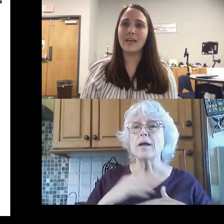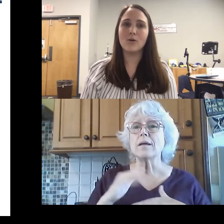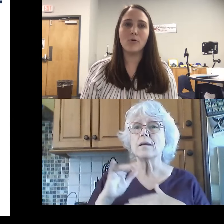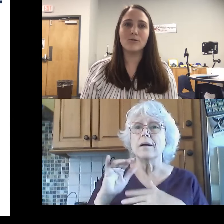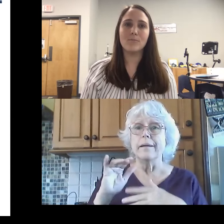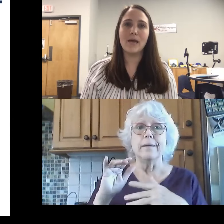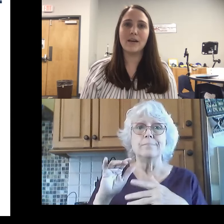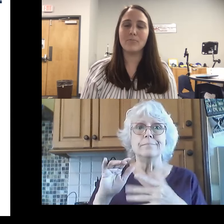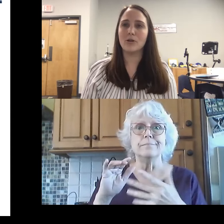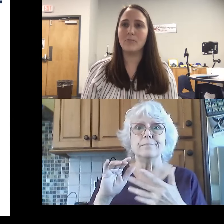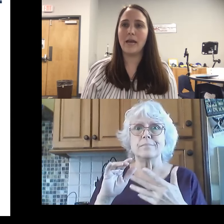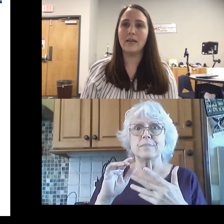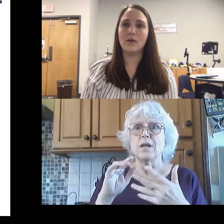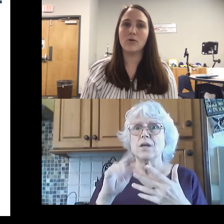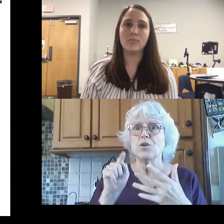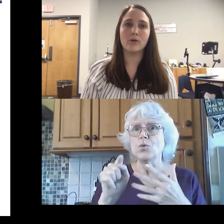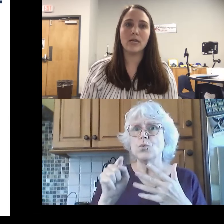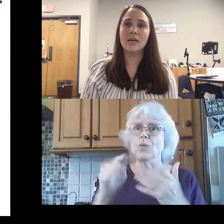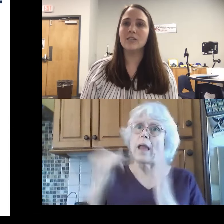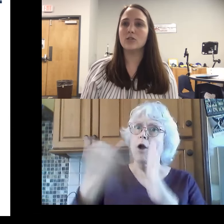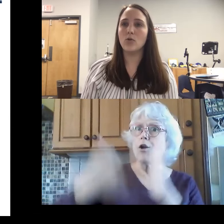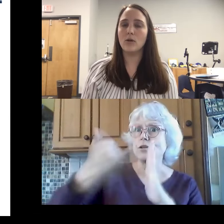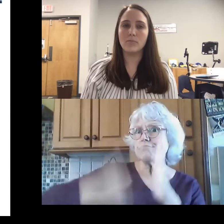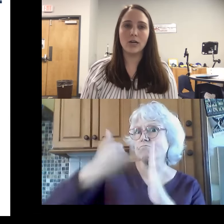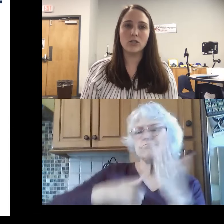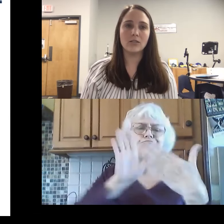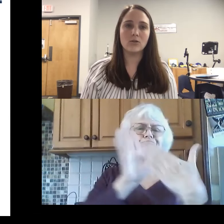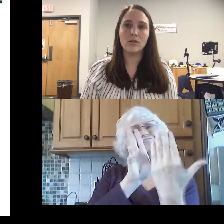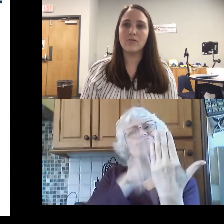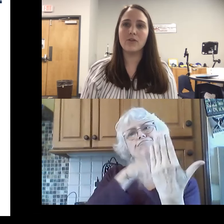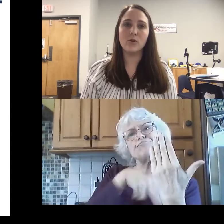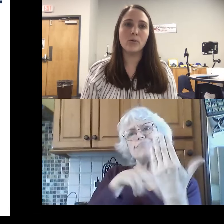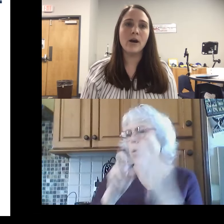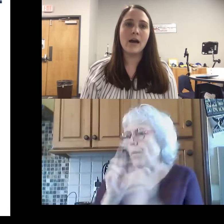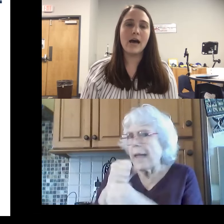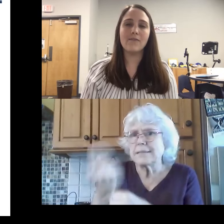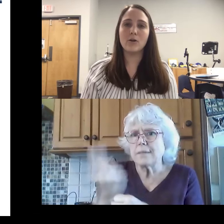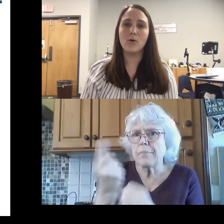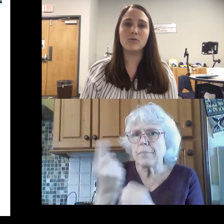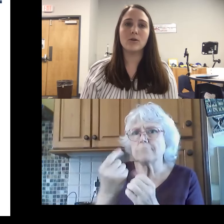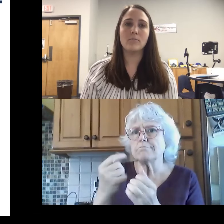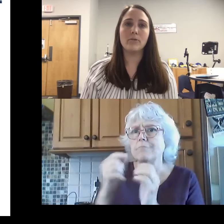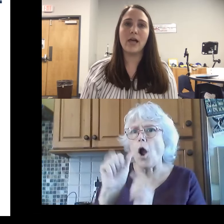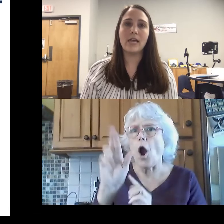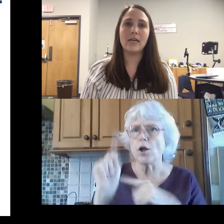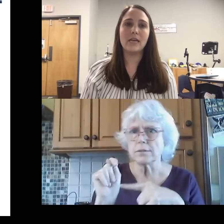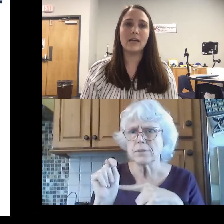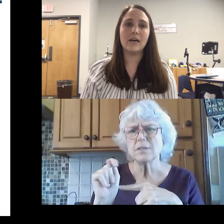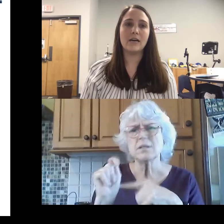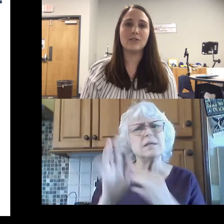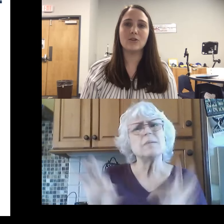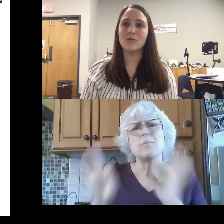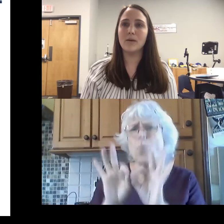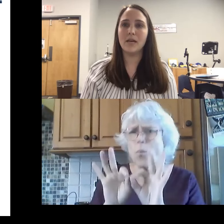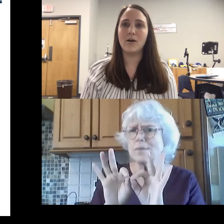have that end goal to make a pretty painting or a pretty sewing project. Or if you have a goal to play in